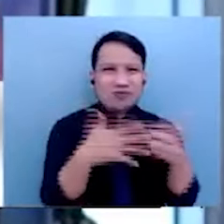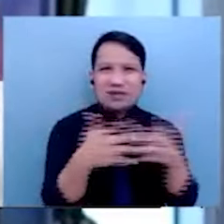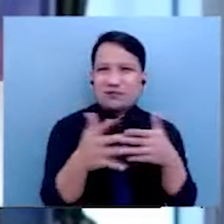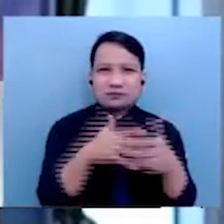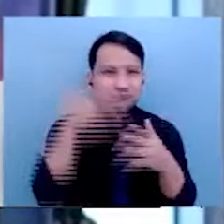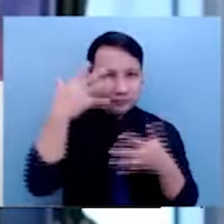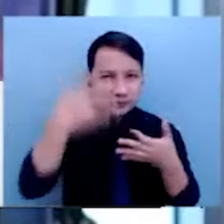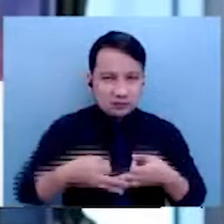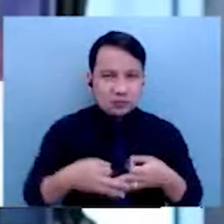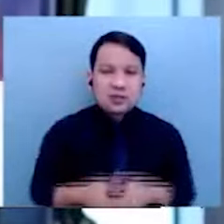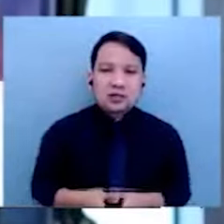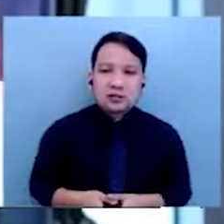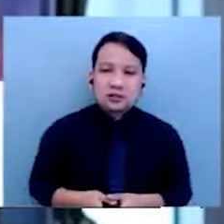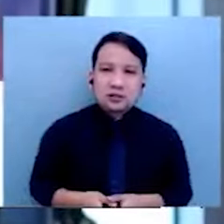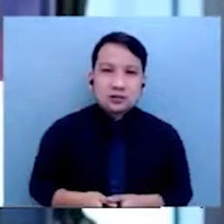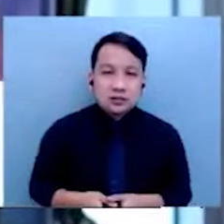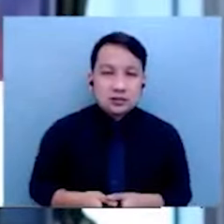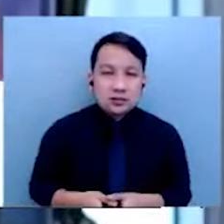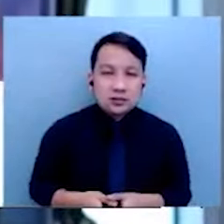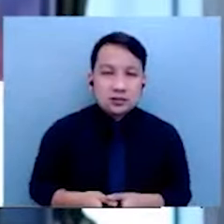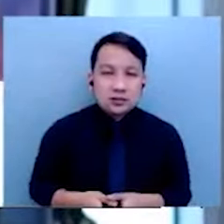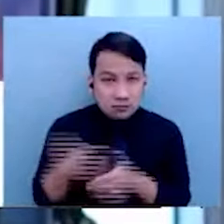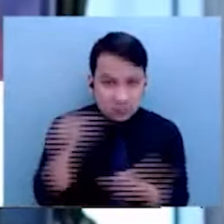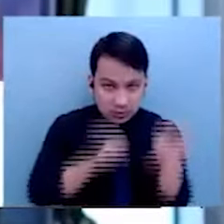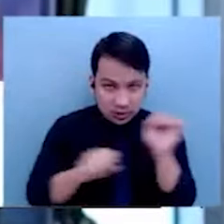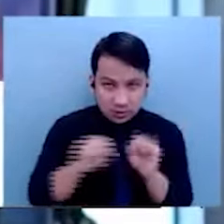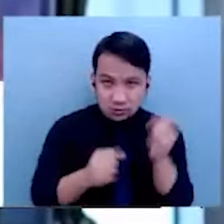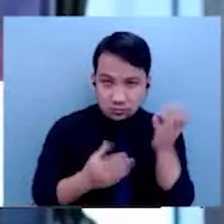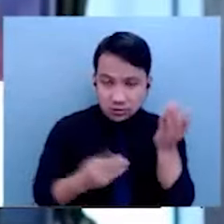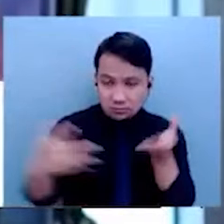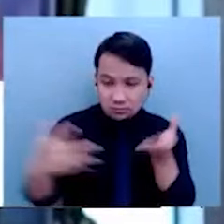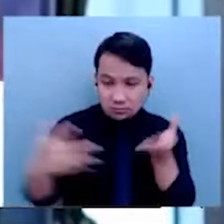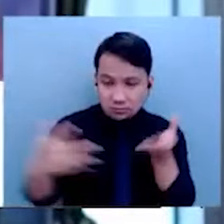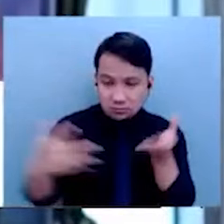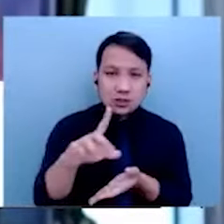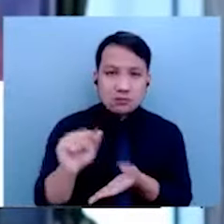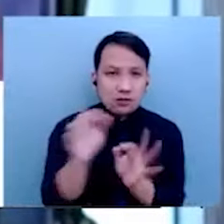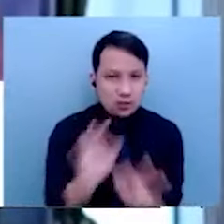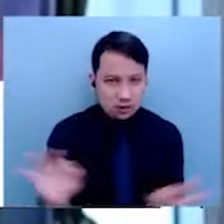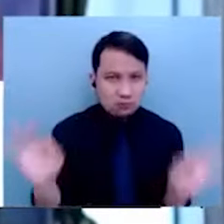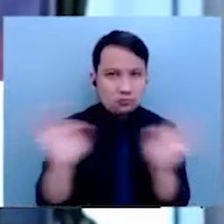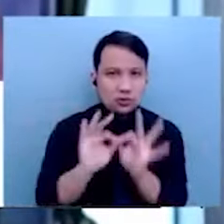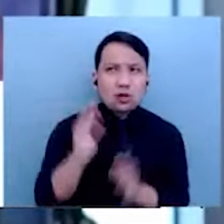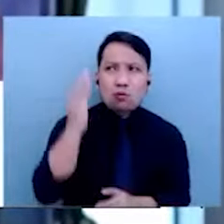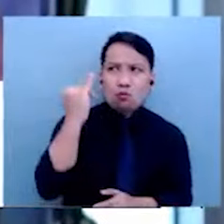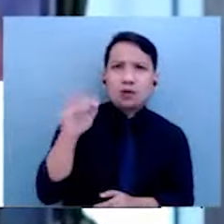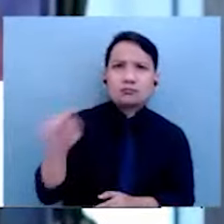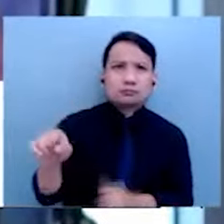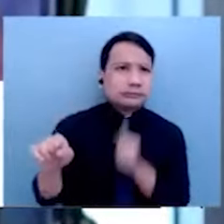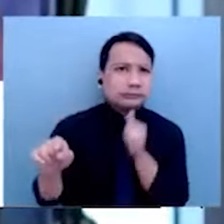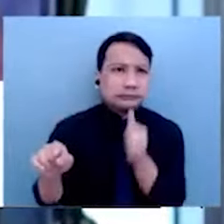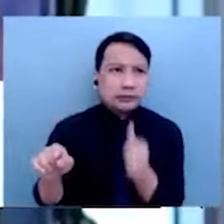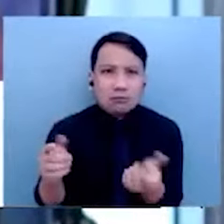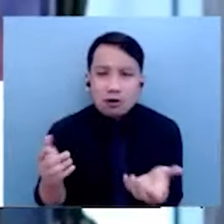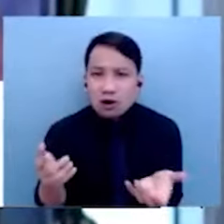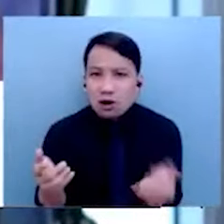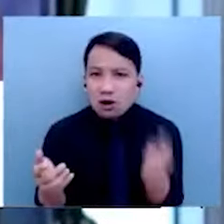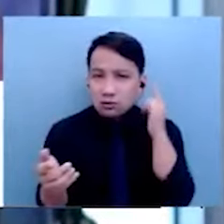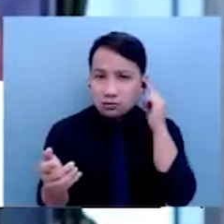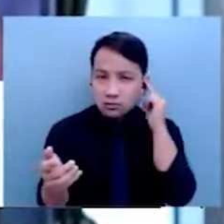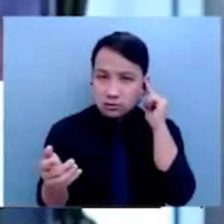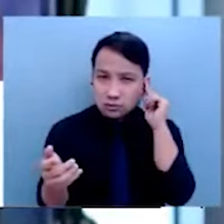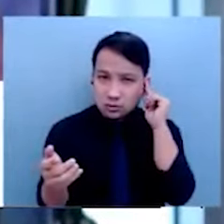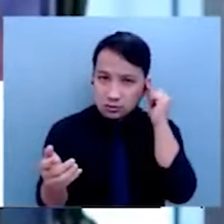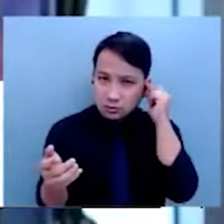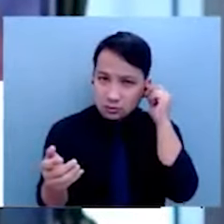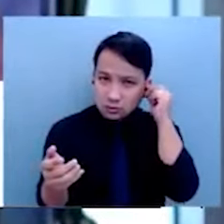dapat science-based at data-driven. Ito ang pinaka-importante kasi hindi ito parang pwede mo i-apply